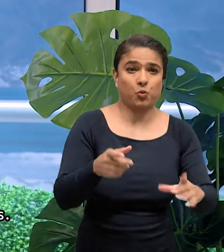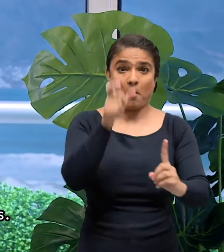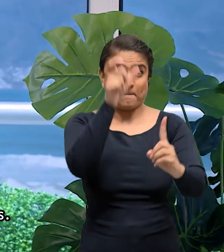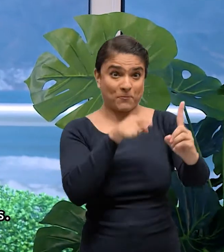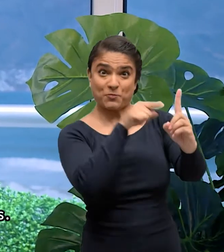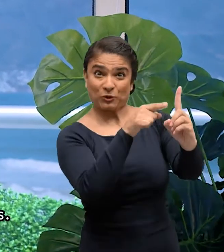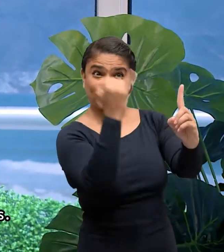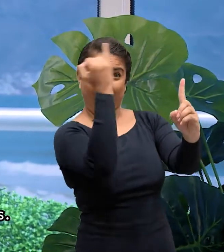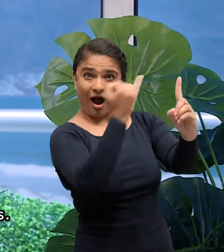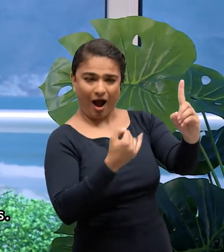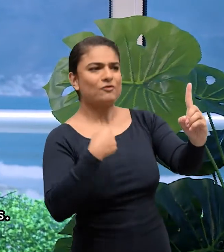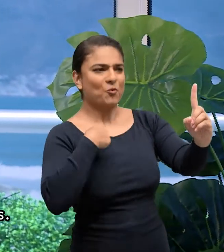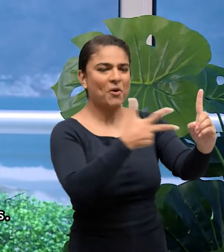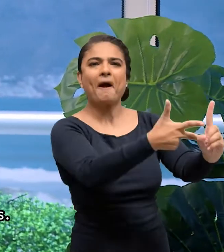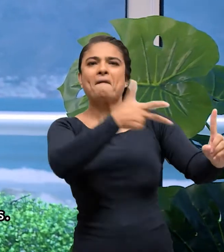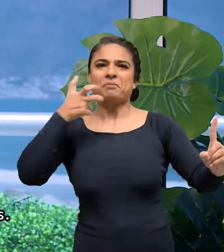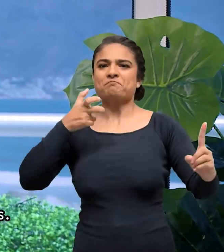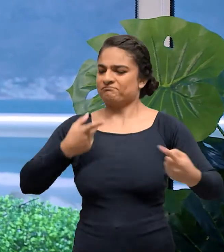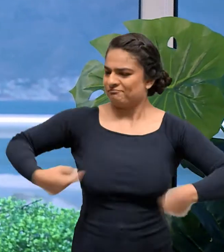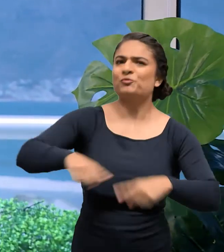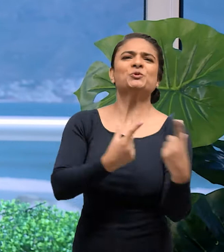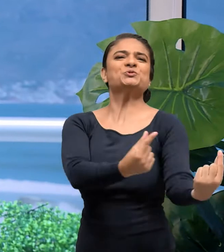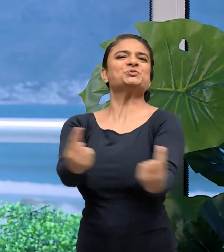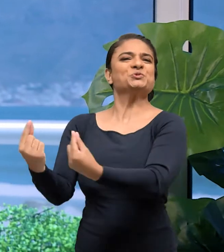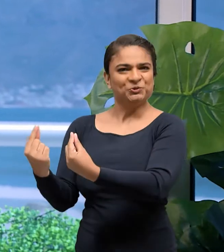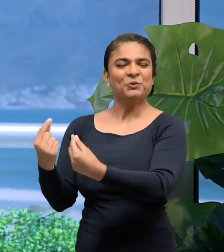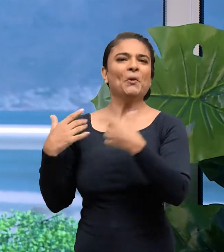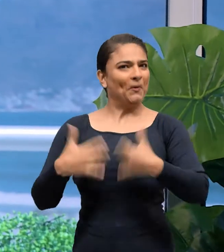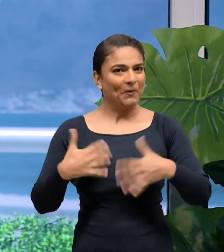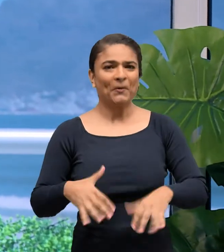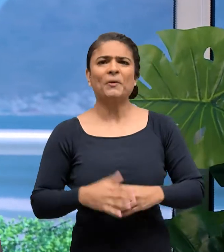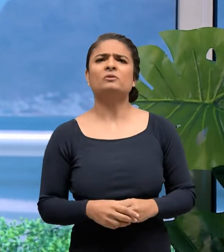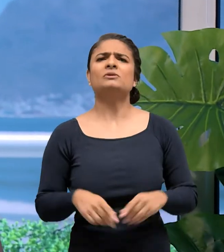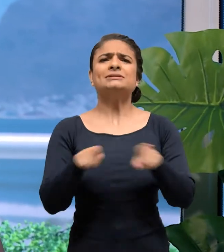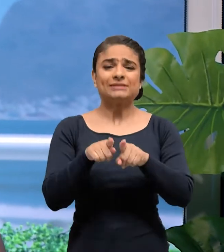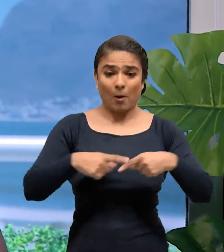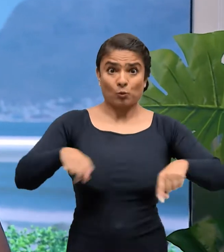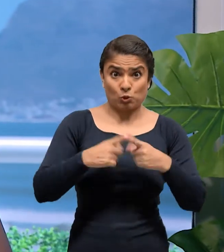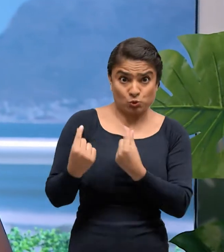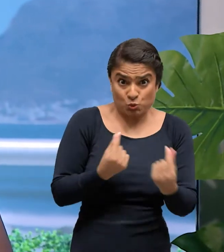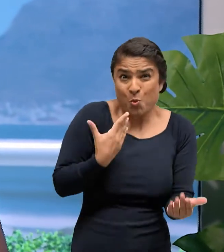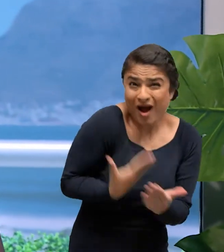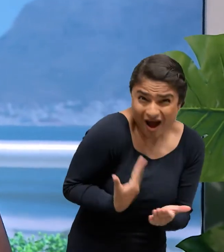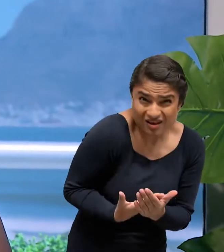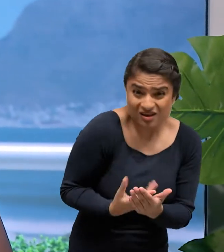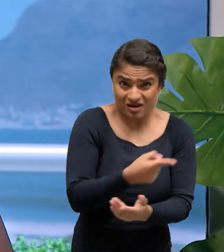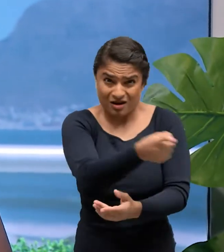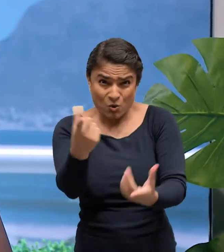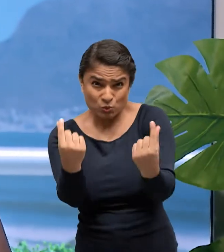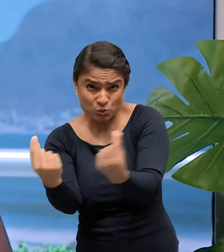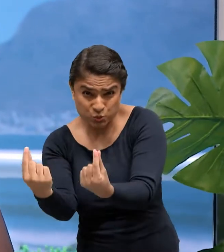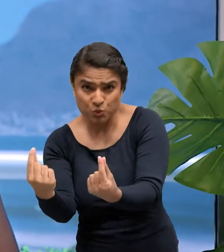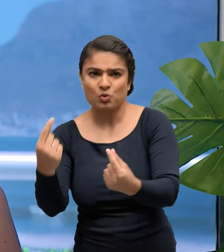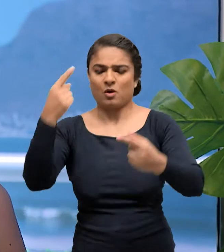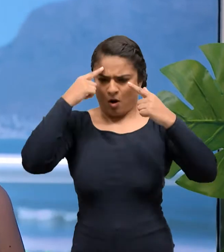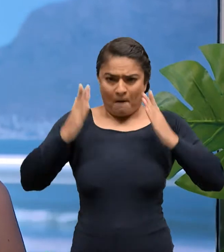that is no different for persons with disabilities. The thing about art is that it allows someone with a disability to switch the focus from